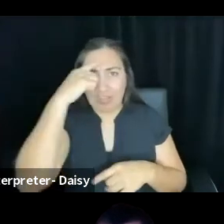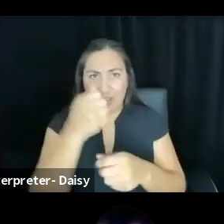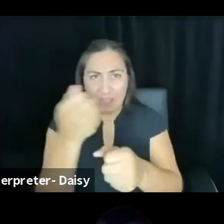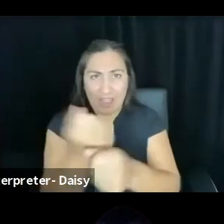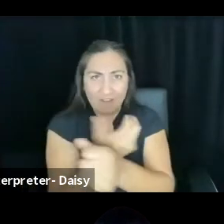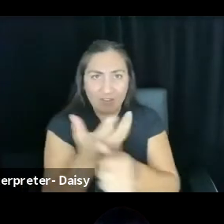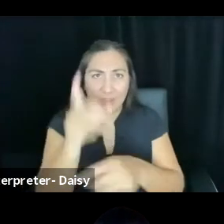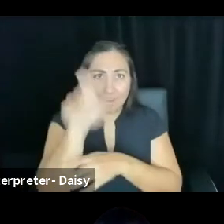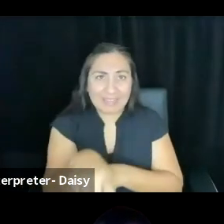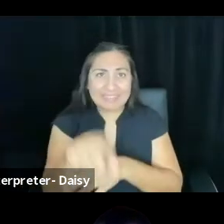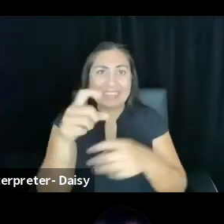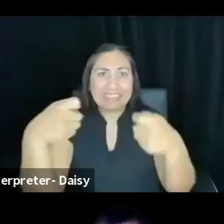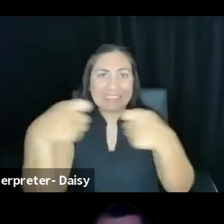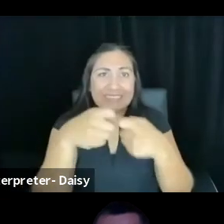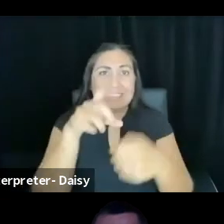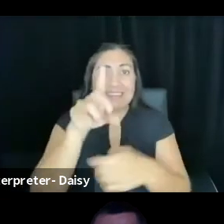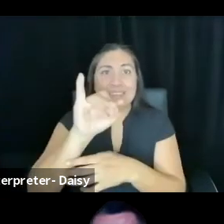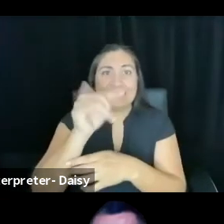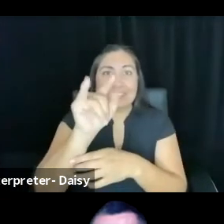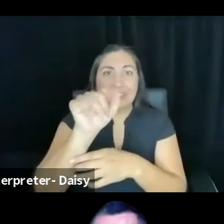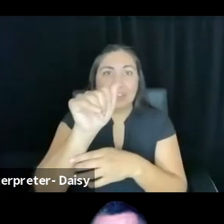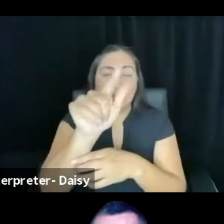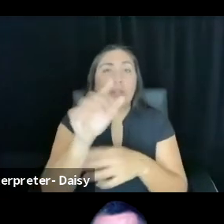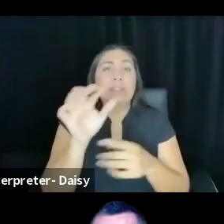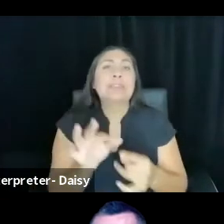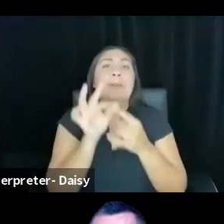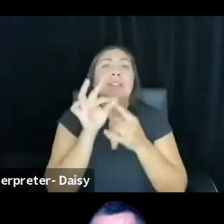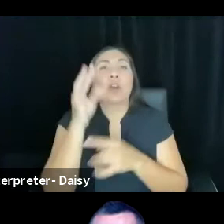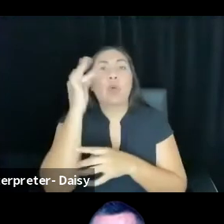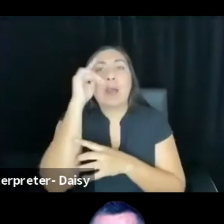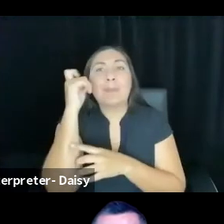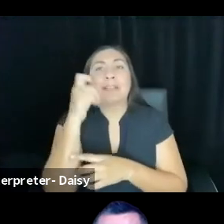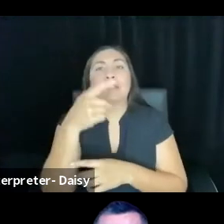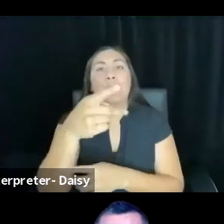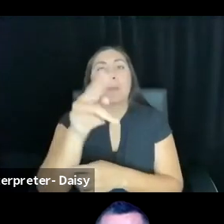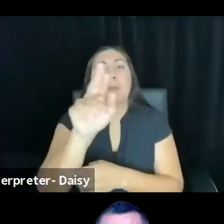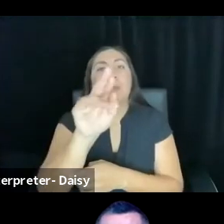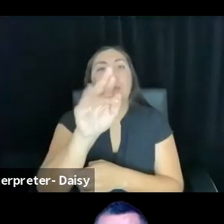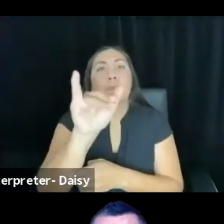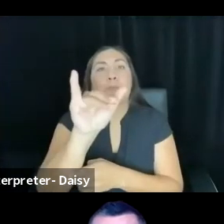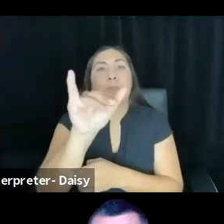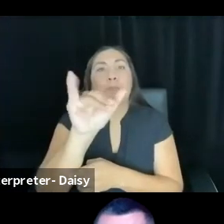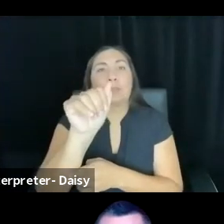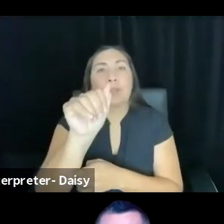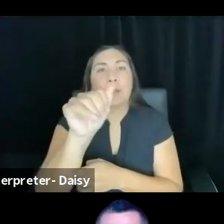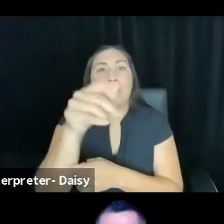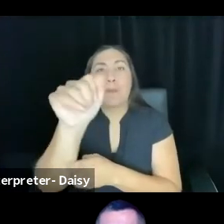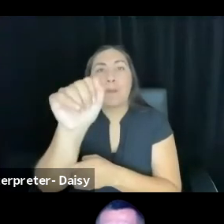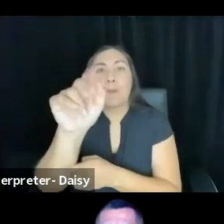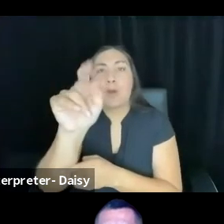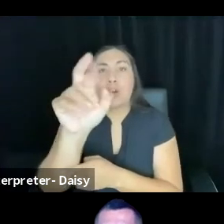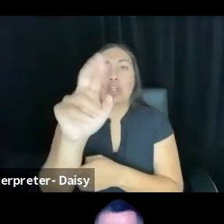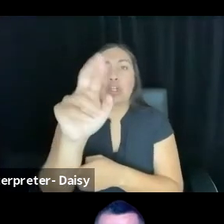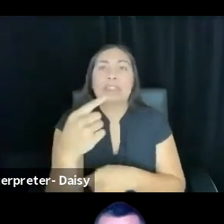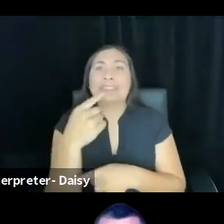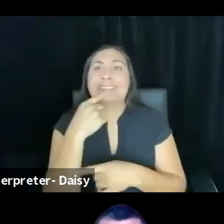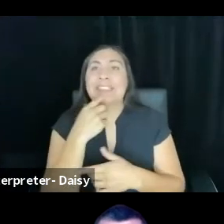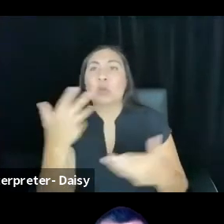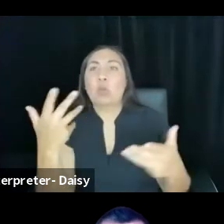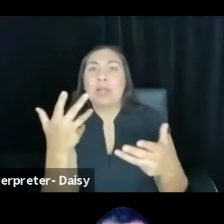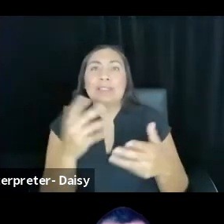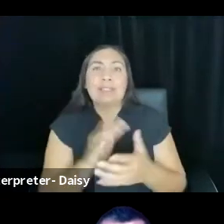Especially because Priya Parker in her book says that a worthwhile gathering begins with purpose. I'm curious what the purpose is behind this effort